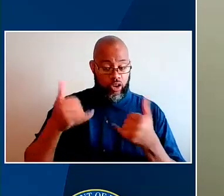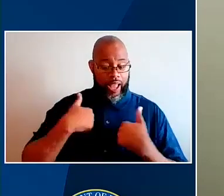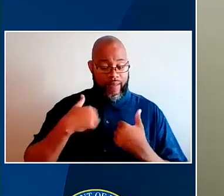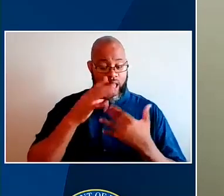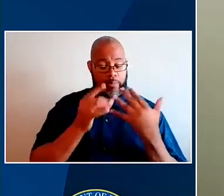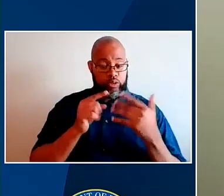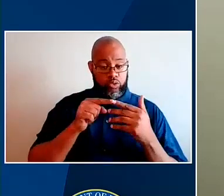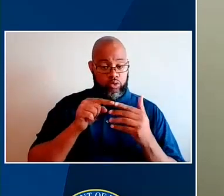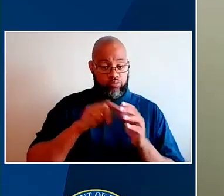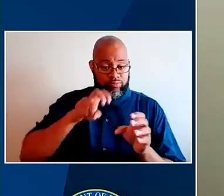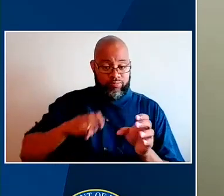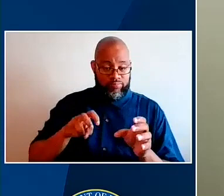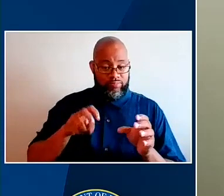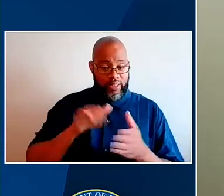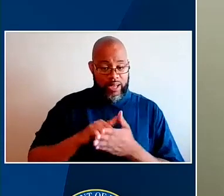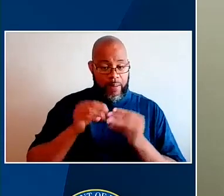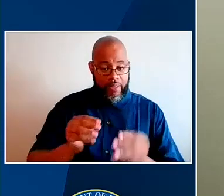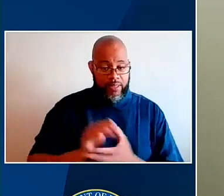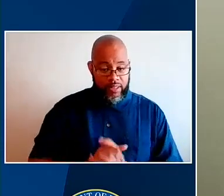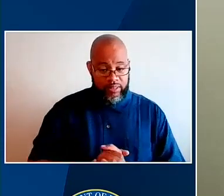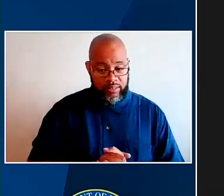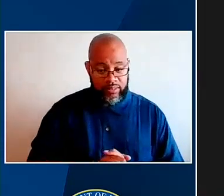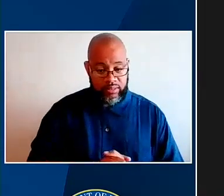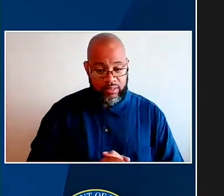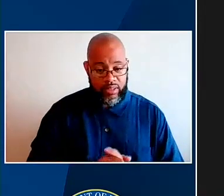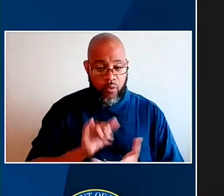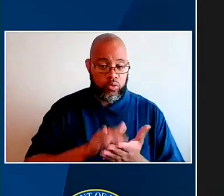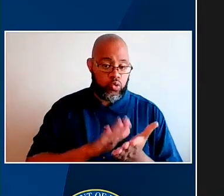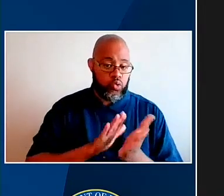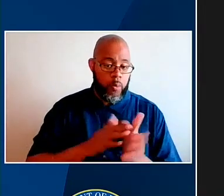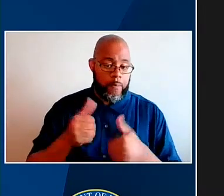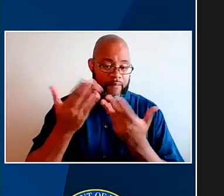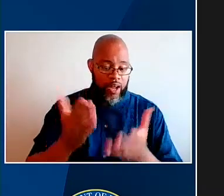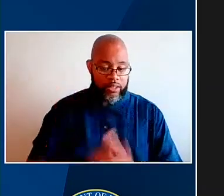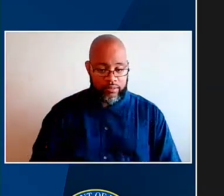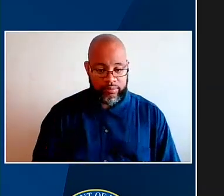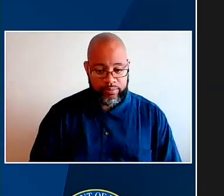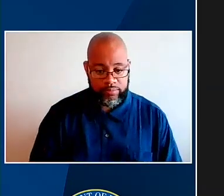method the school provides. Thank you.